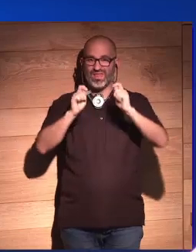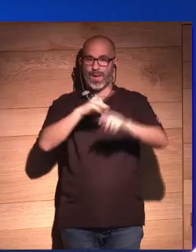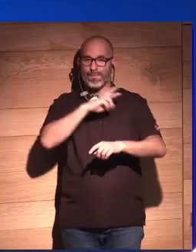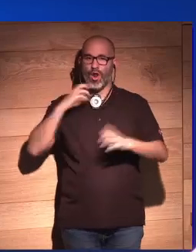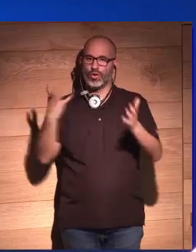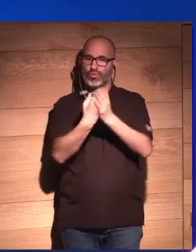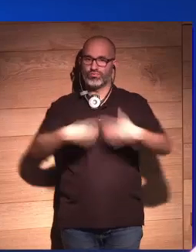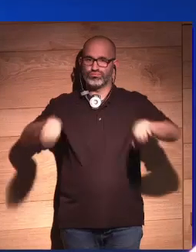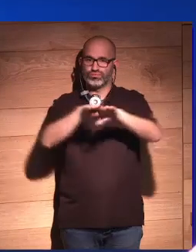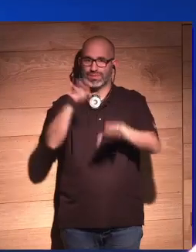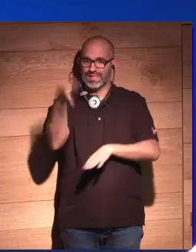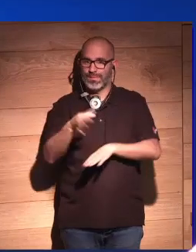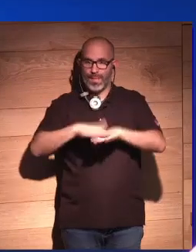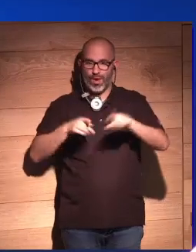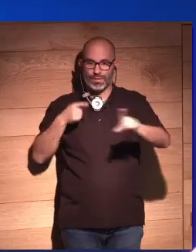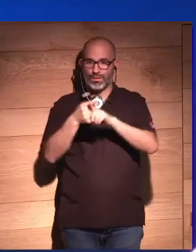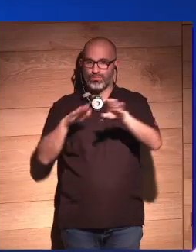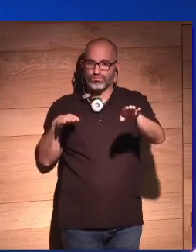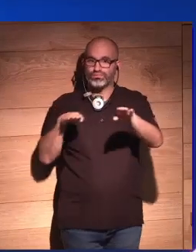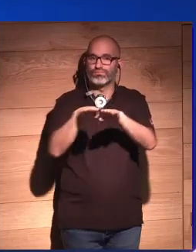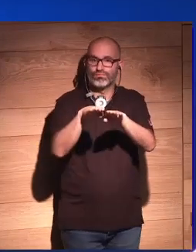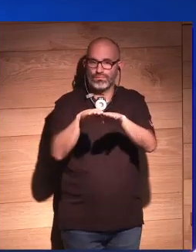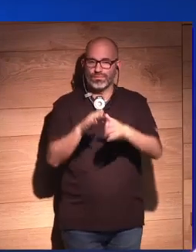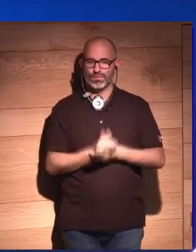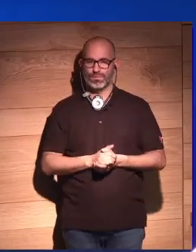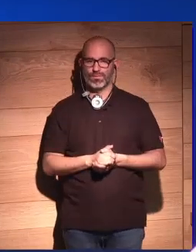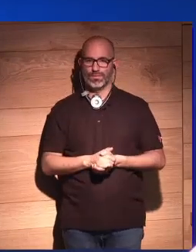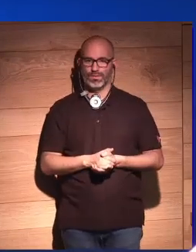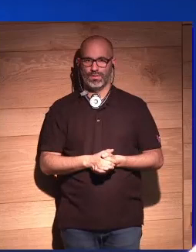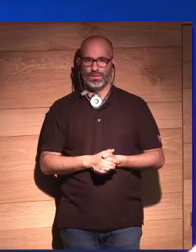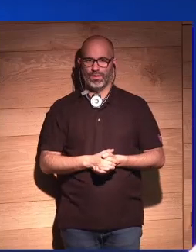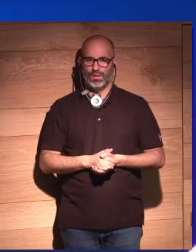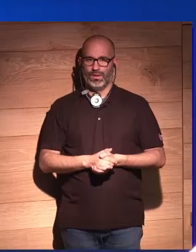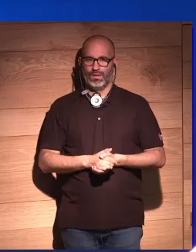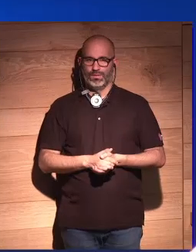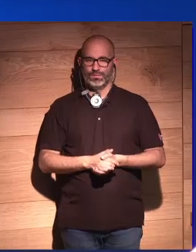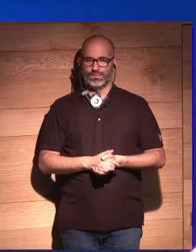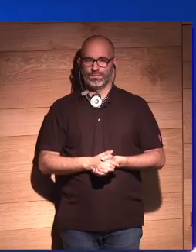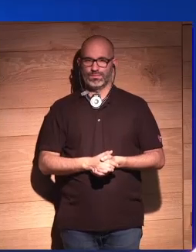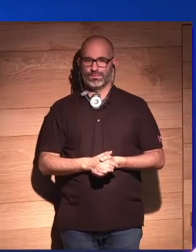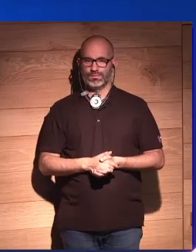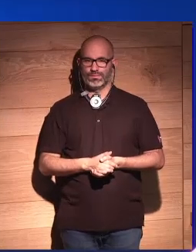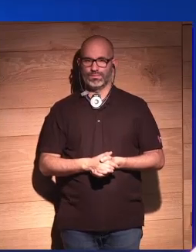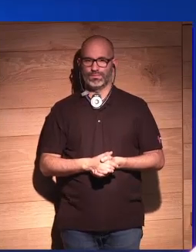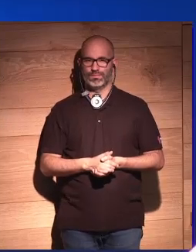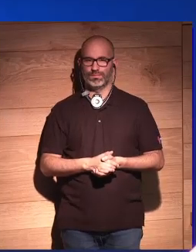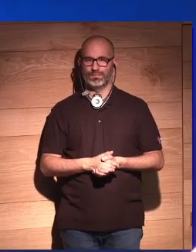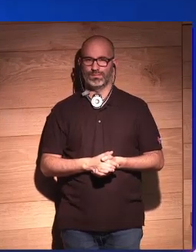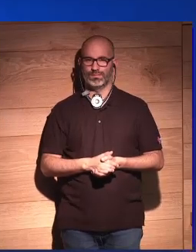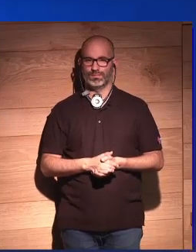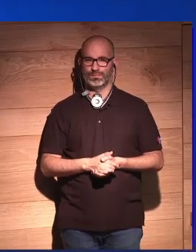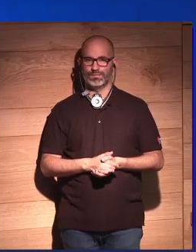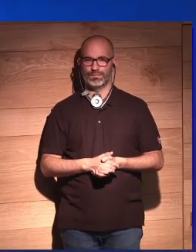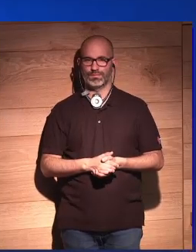ways of thinking, the approaches to life, approaches to storytelling, and also to manufacturing, to everything. So